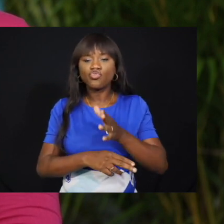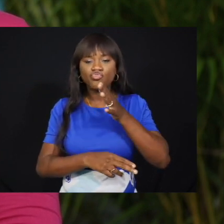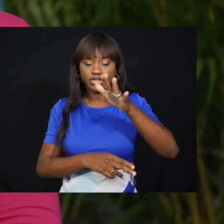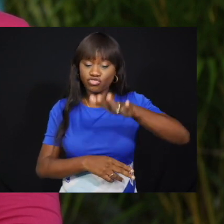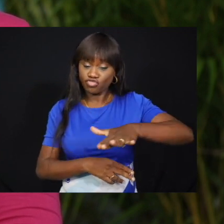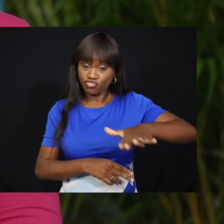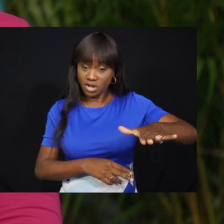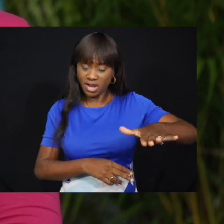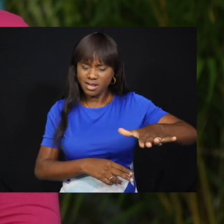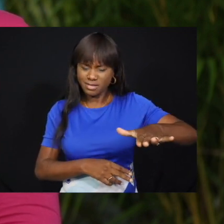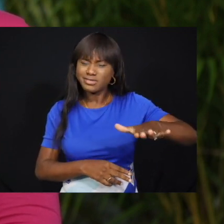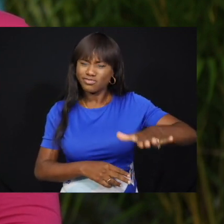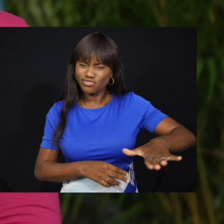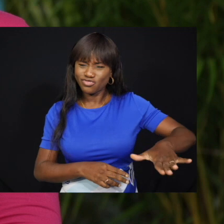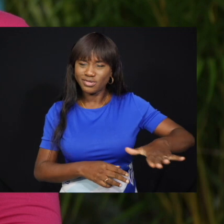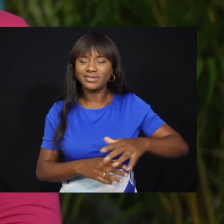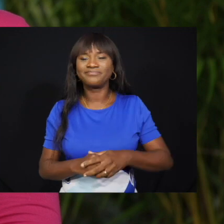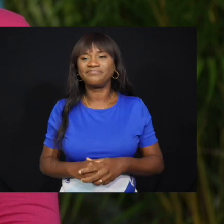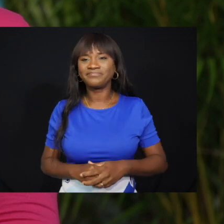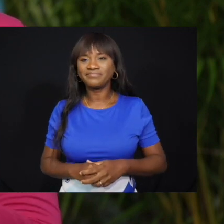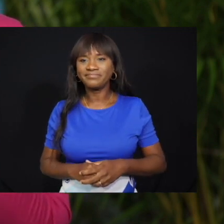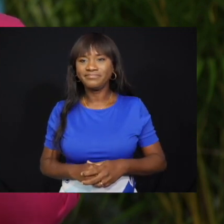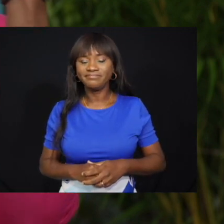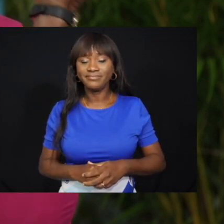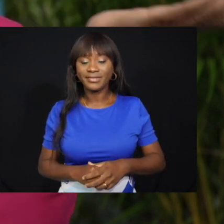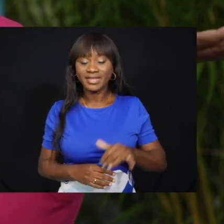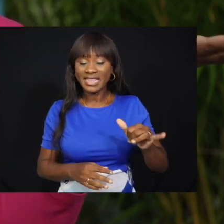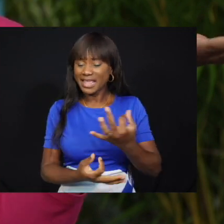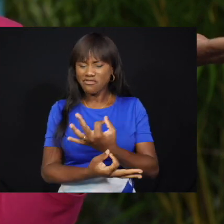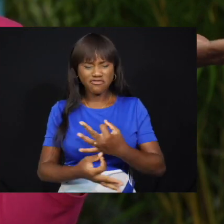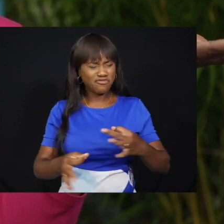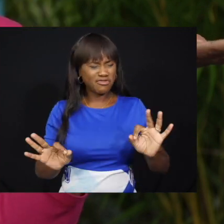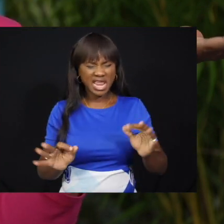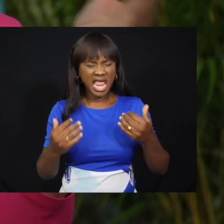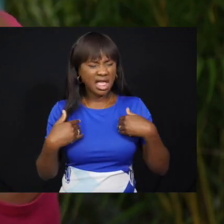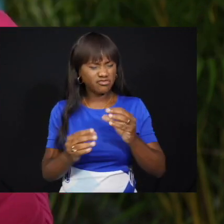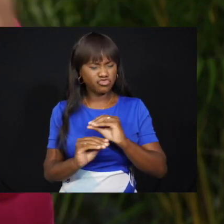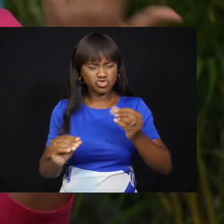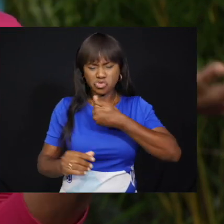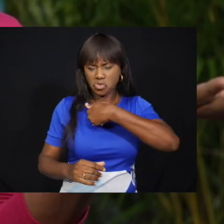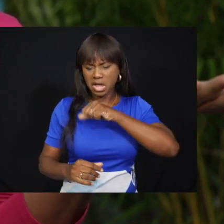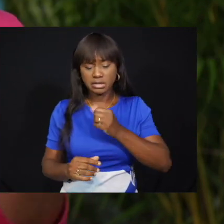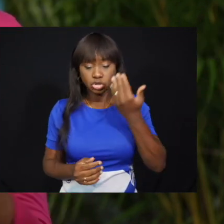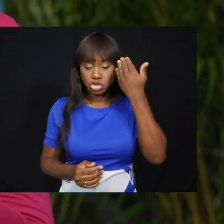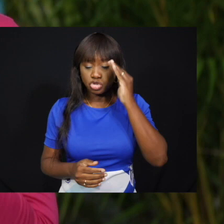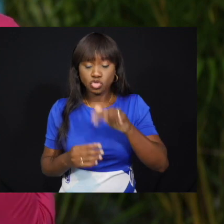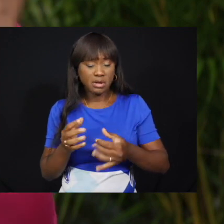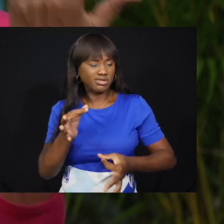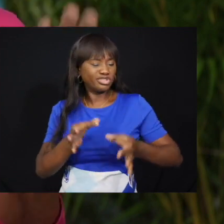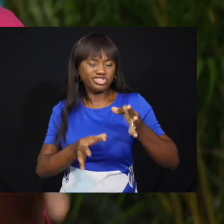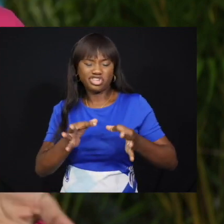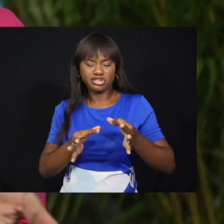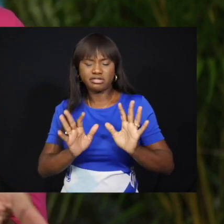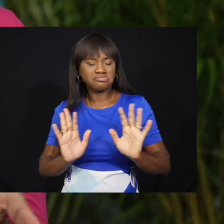the grandchildren, the little ones, who they're as free as, they have no attitude, they don't know